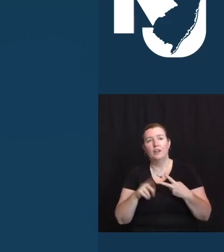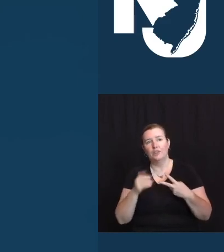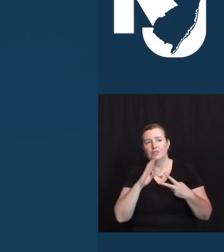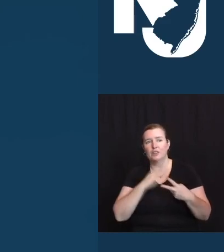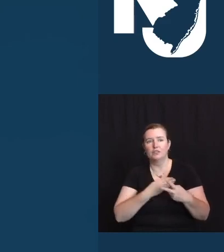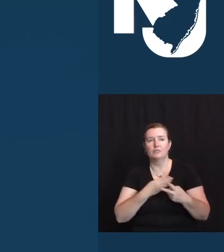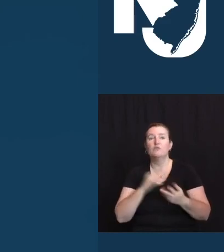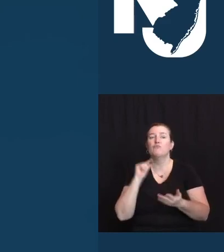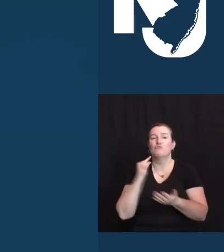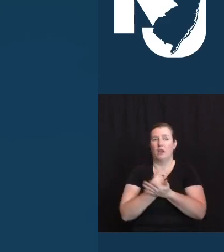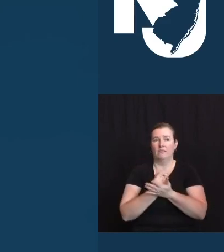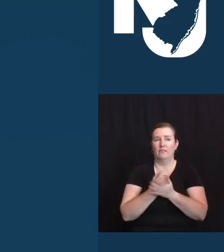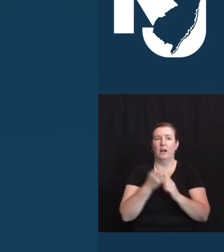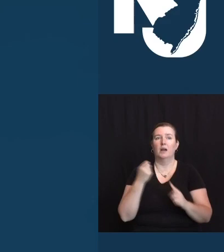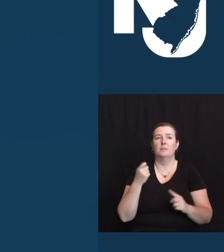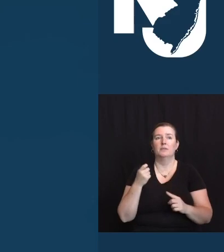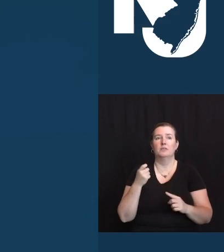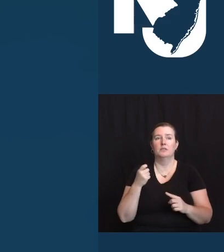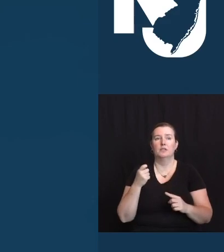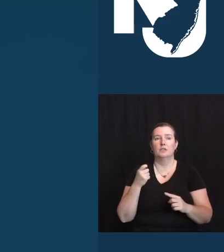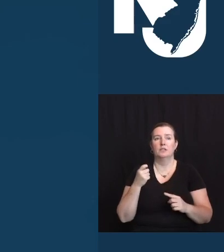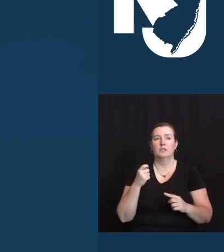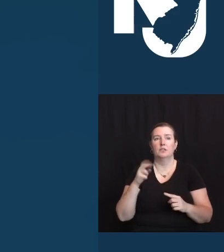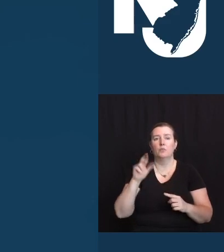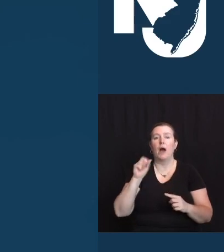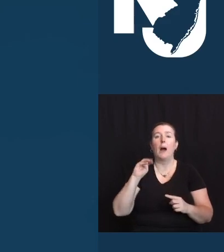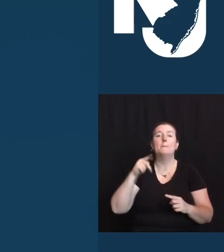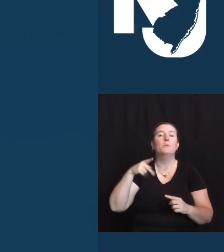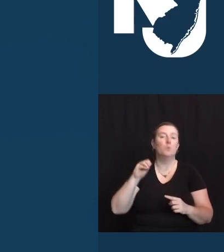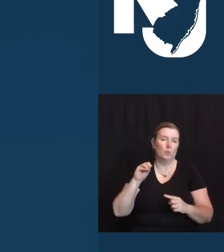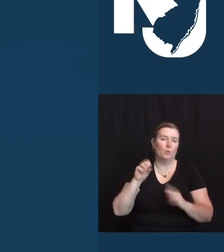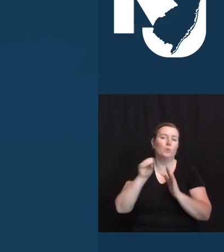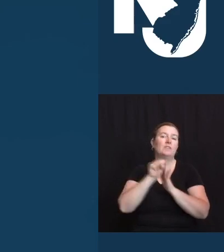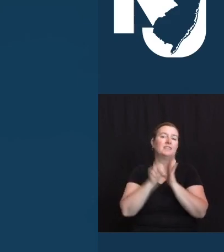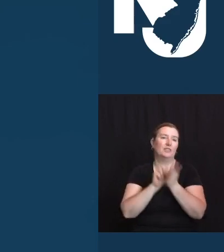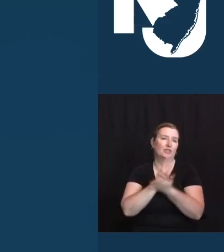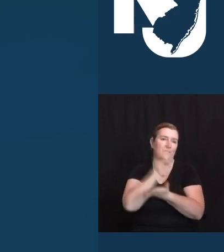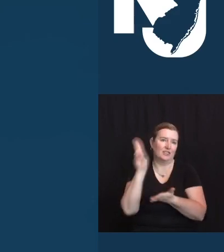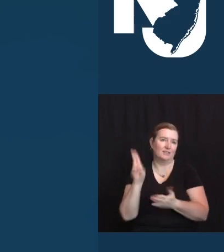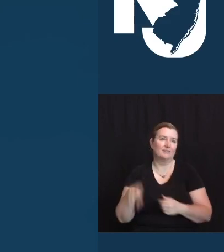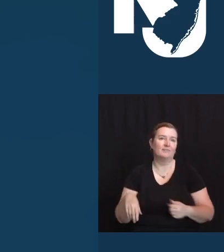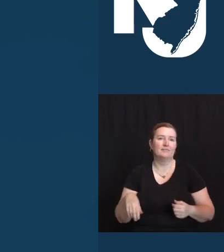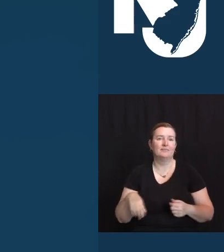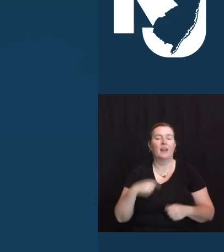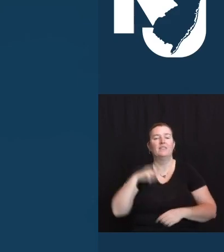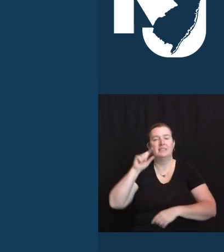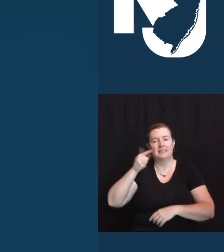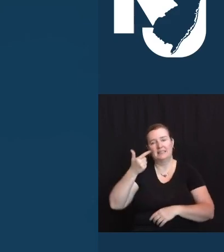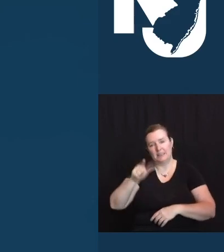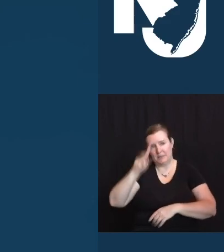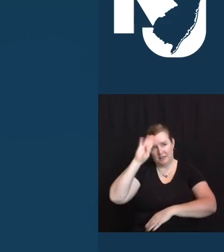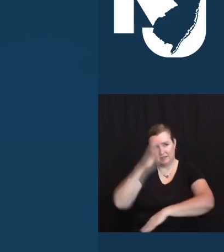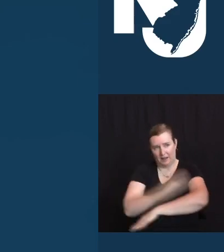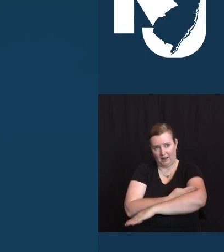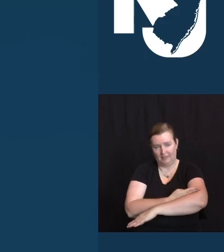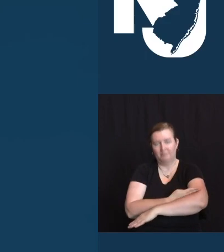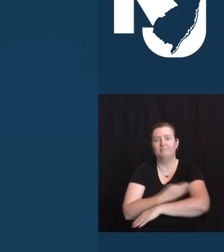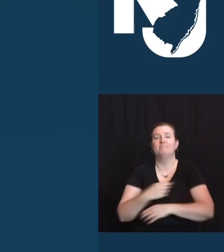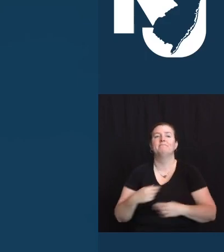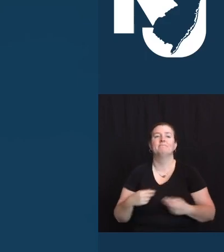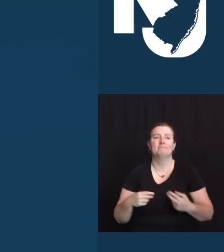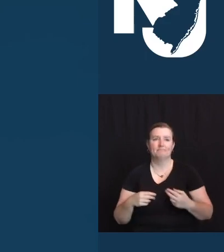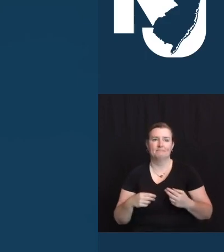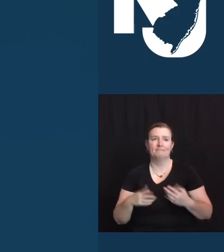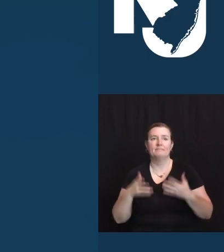and is now working with Mom. He also leaves behind stepsons Daniel and Ryan. He is further survived by his sisters